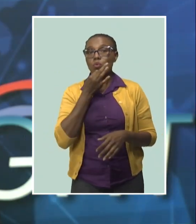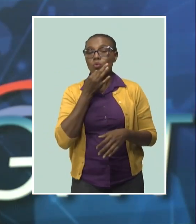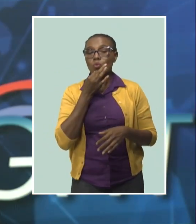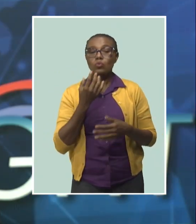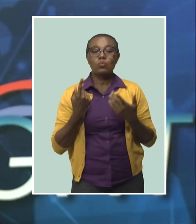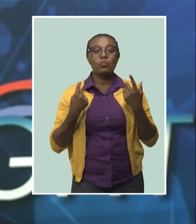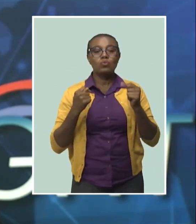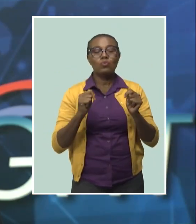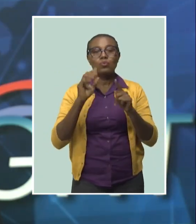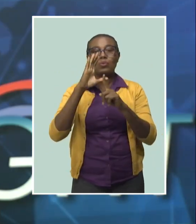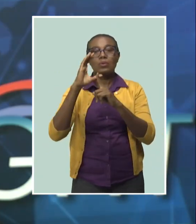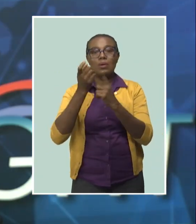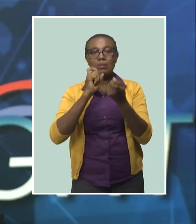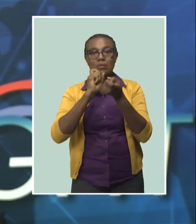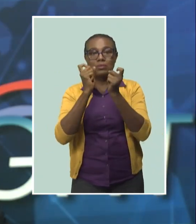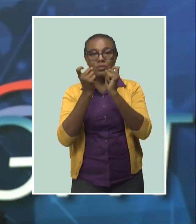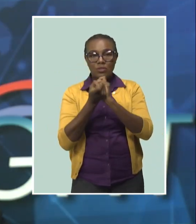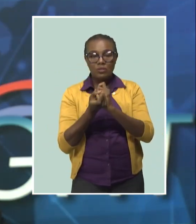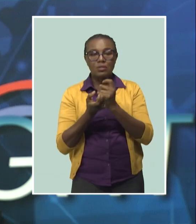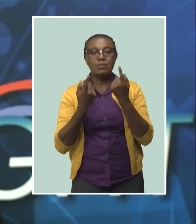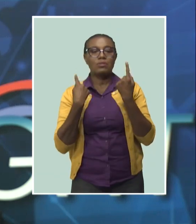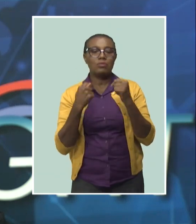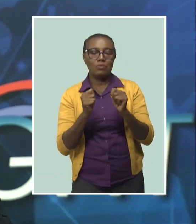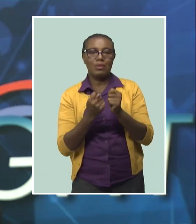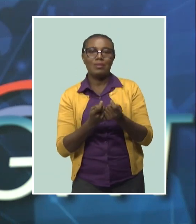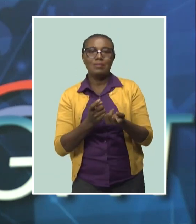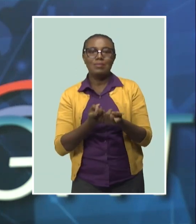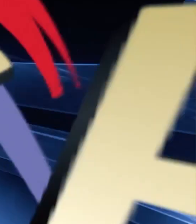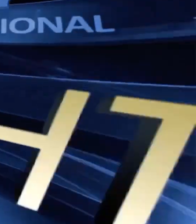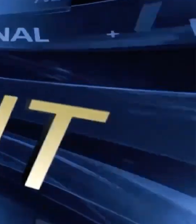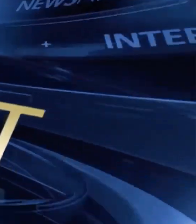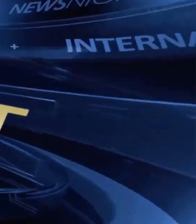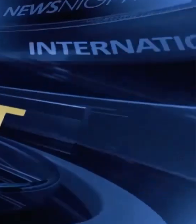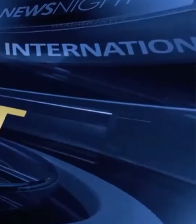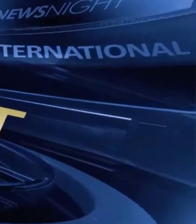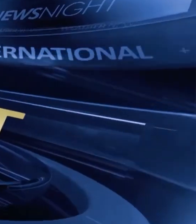effects of climate change in sensitive sectors.